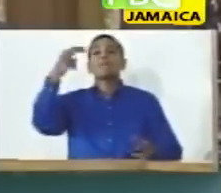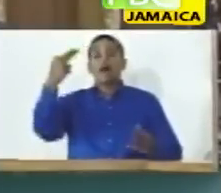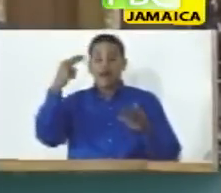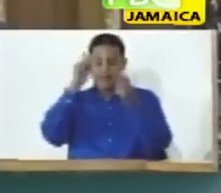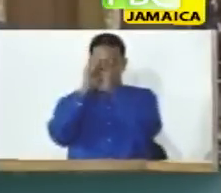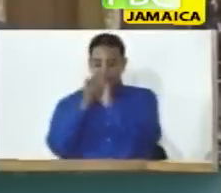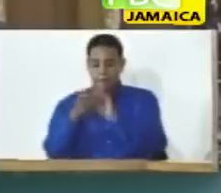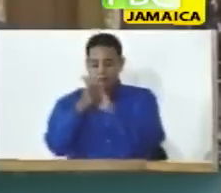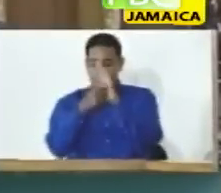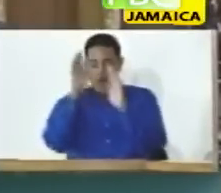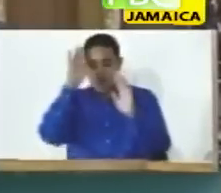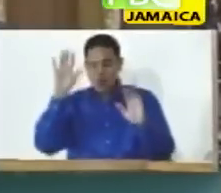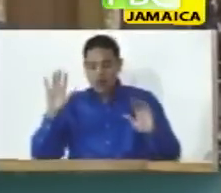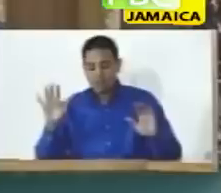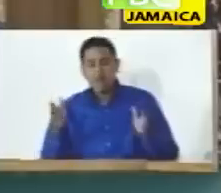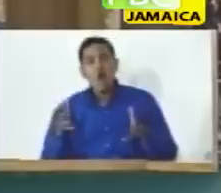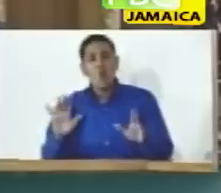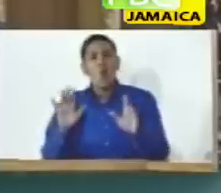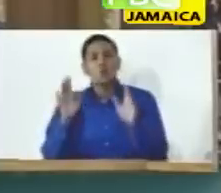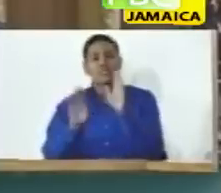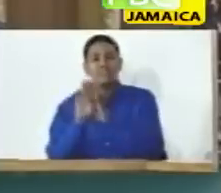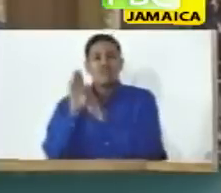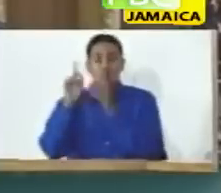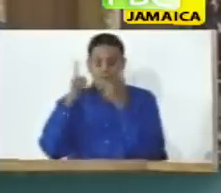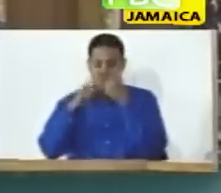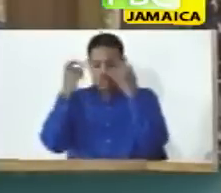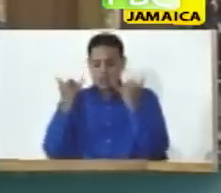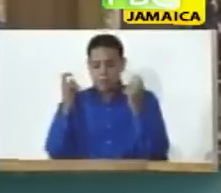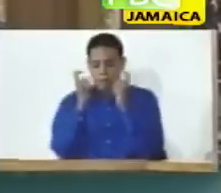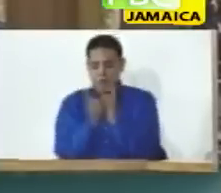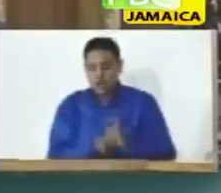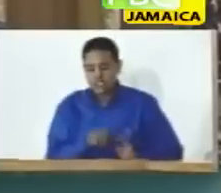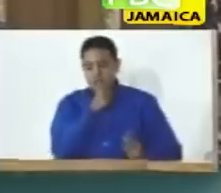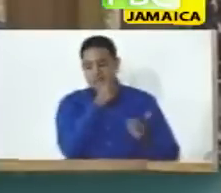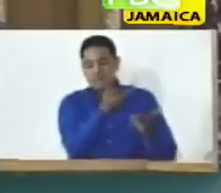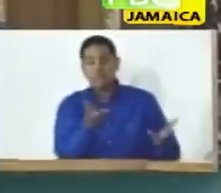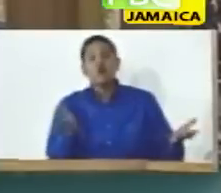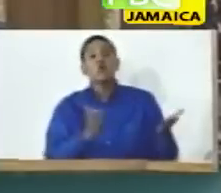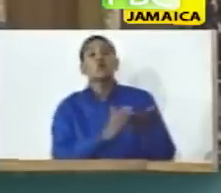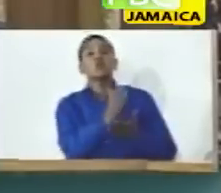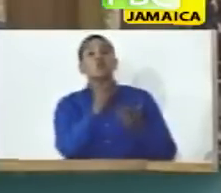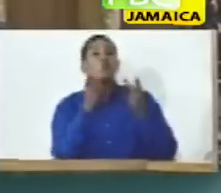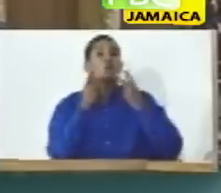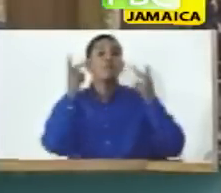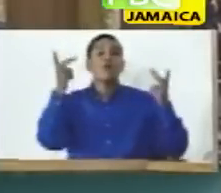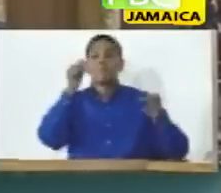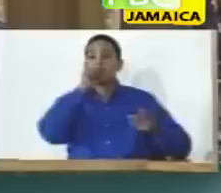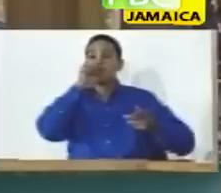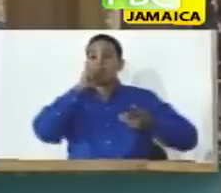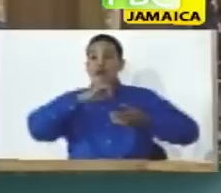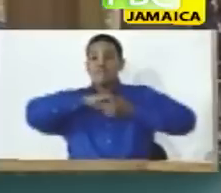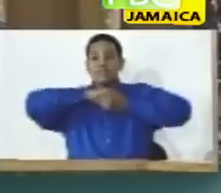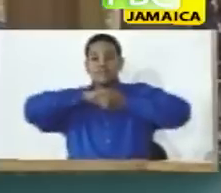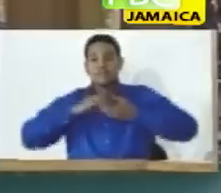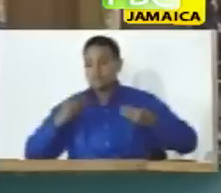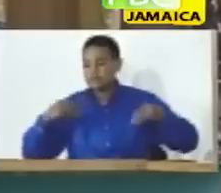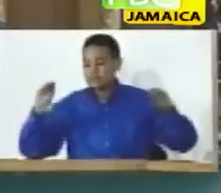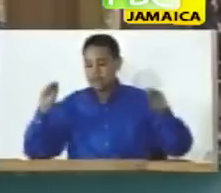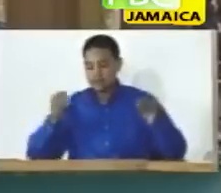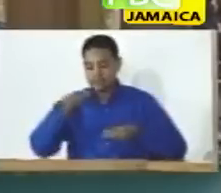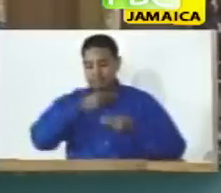Act will facilitate the development and modernization of the facilities through public-private